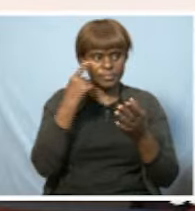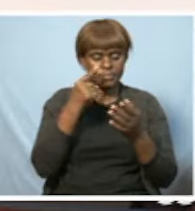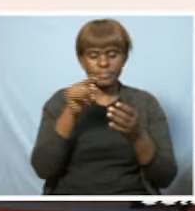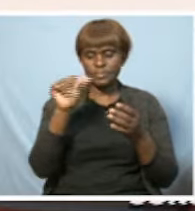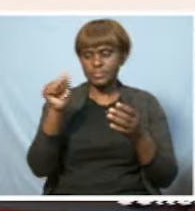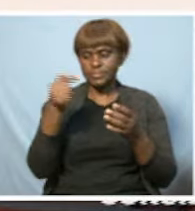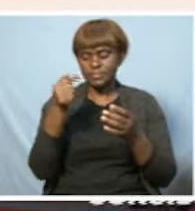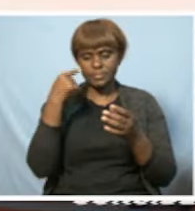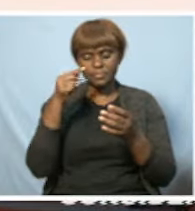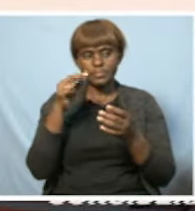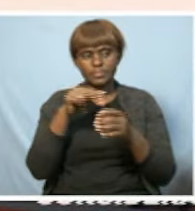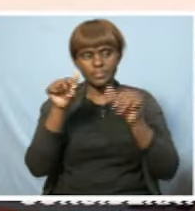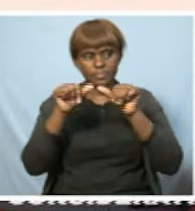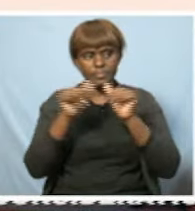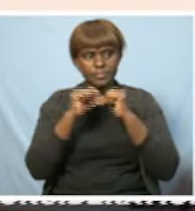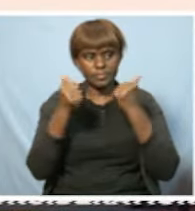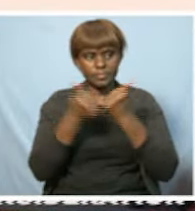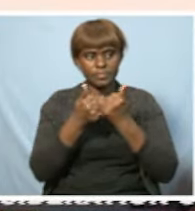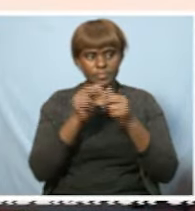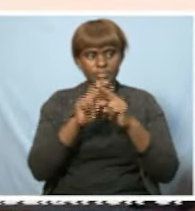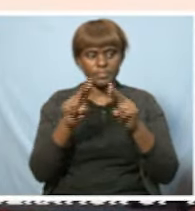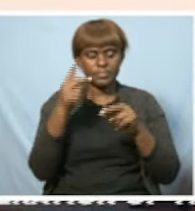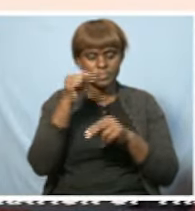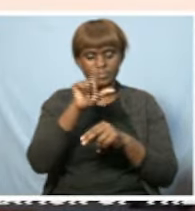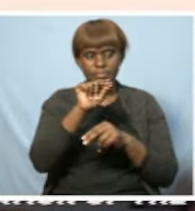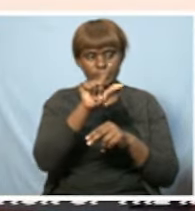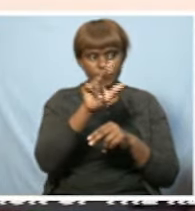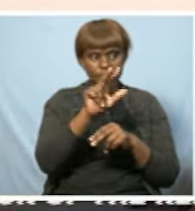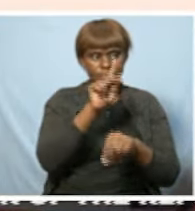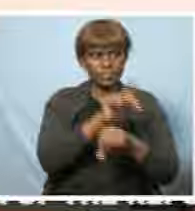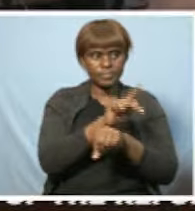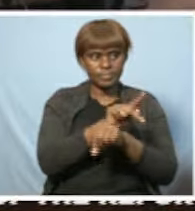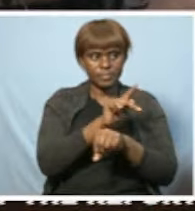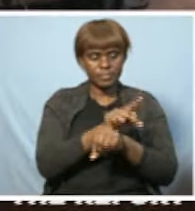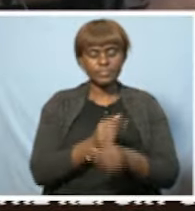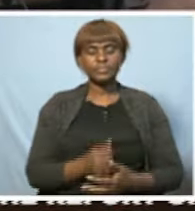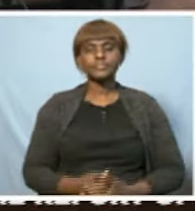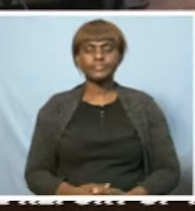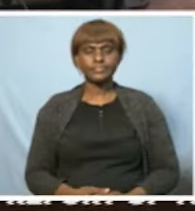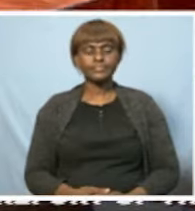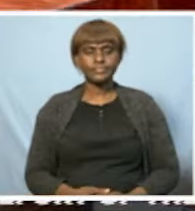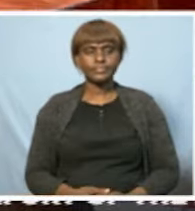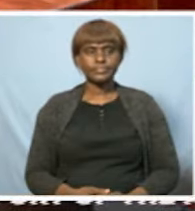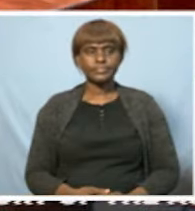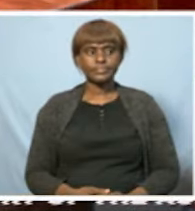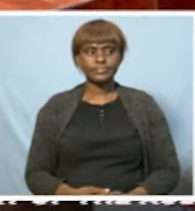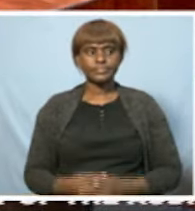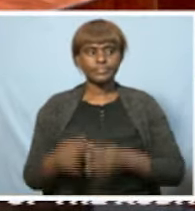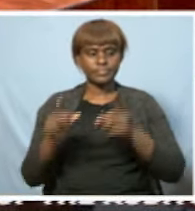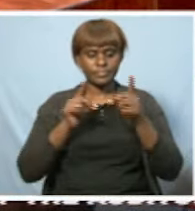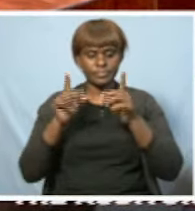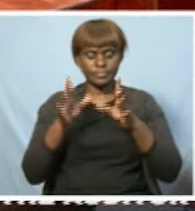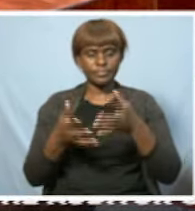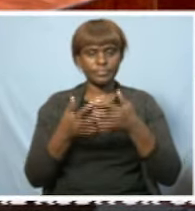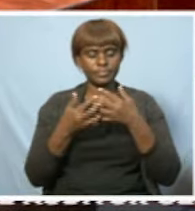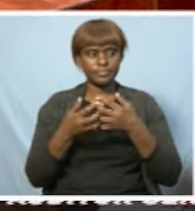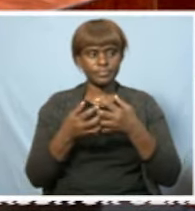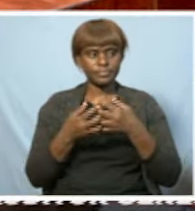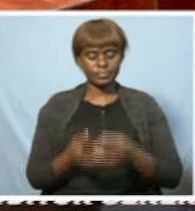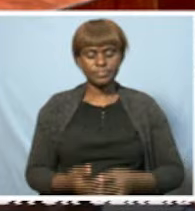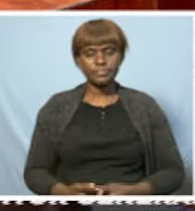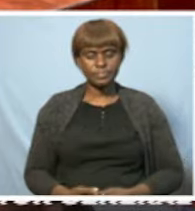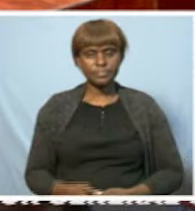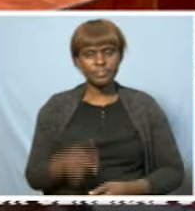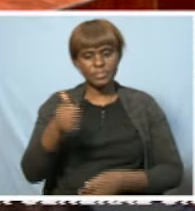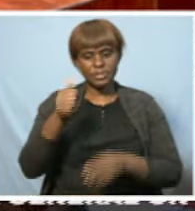from the Auditor General, Chair, for 2023 projects. Director Engineering, are you able